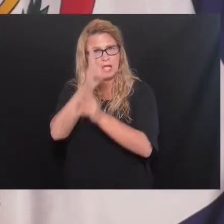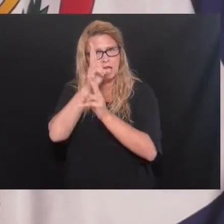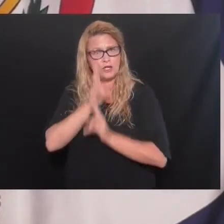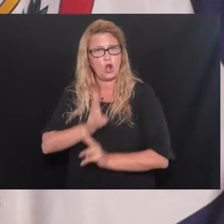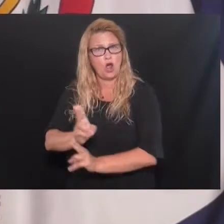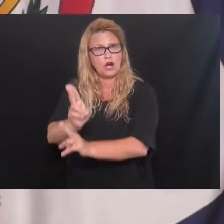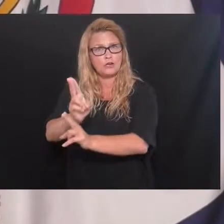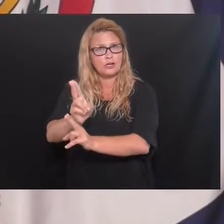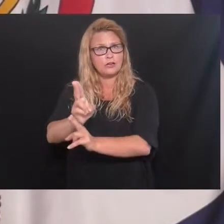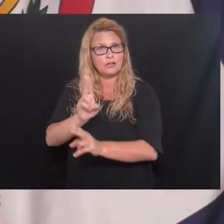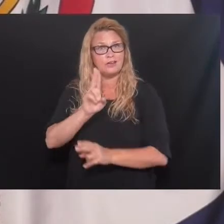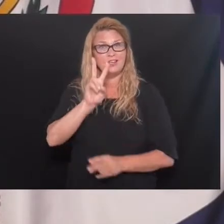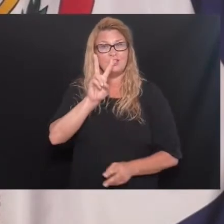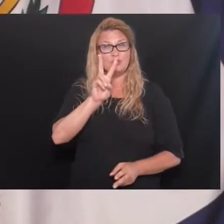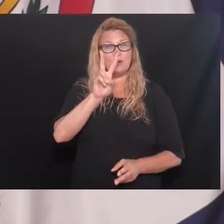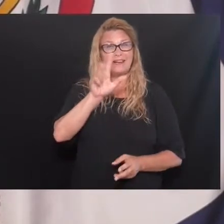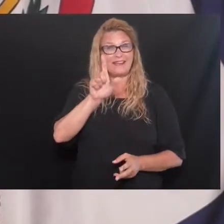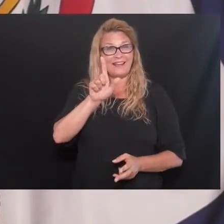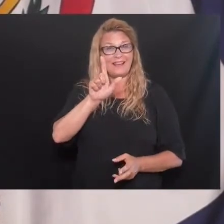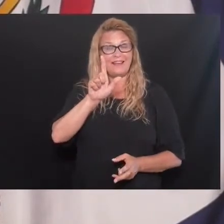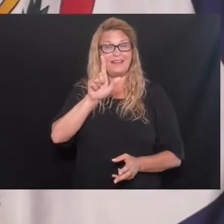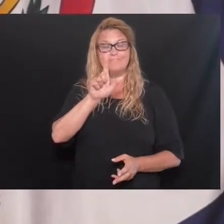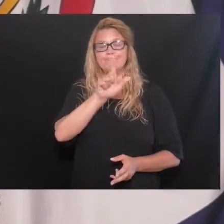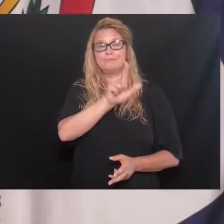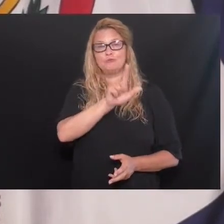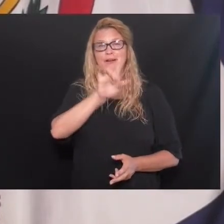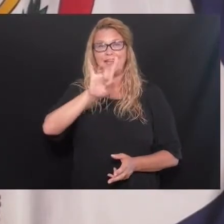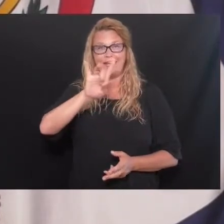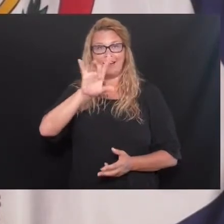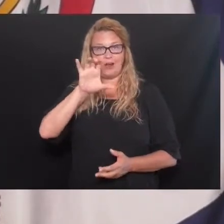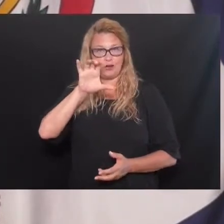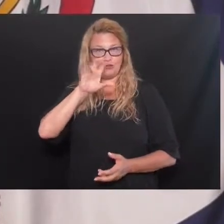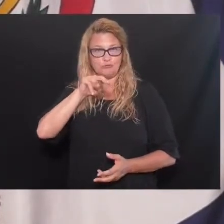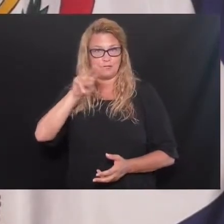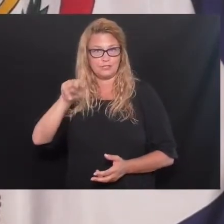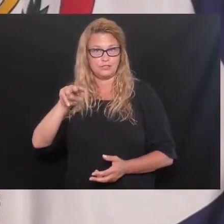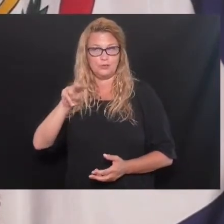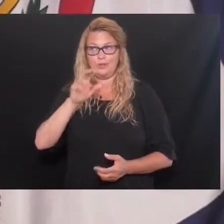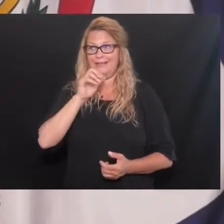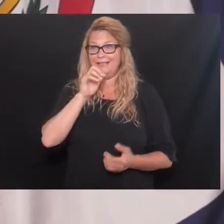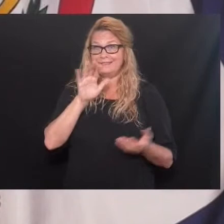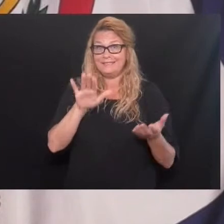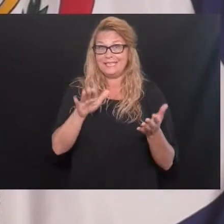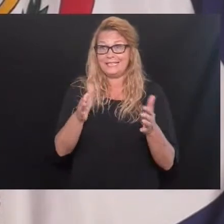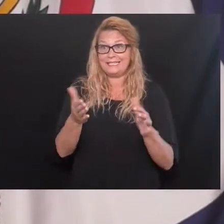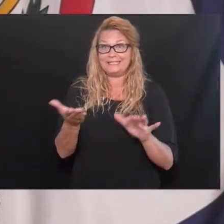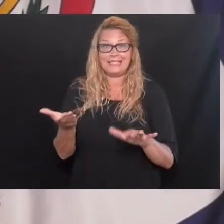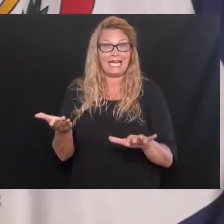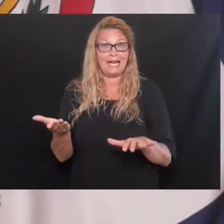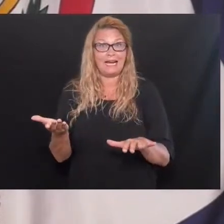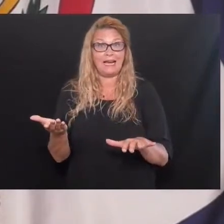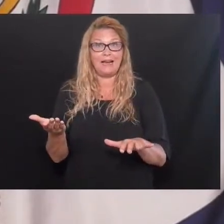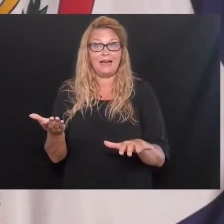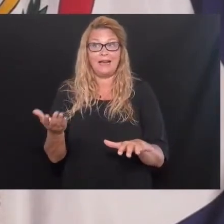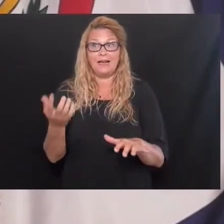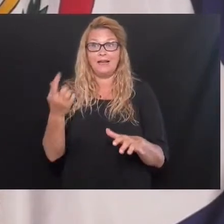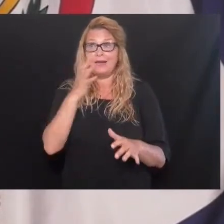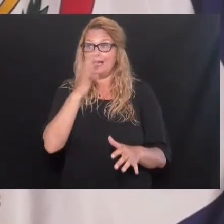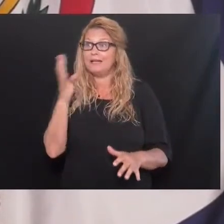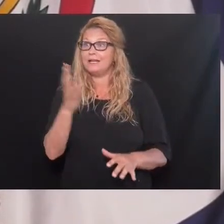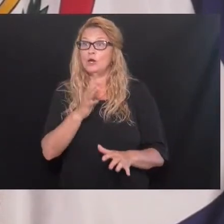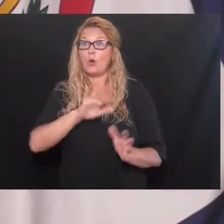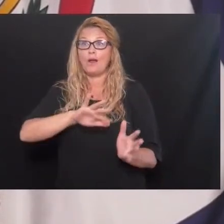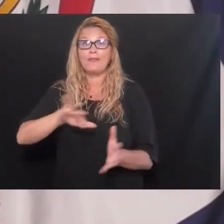that 2,822 didn't die in vain? And don't absolutely all those that walked right into